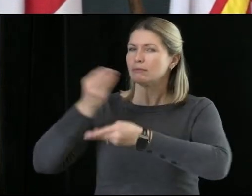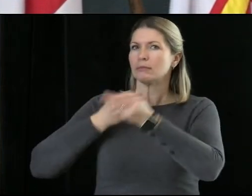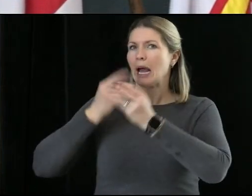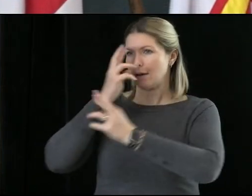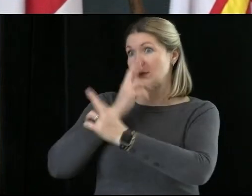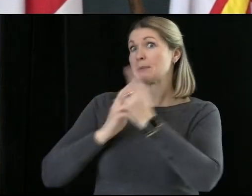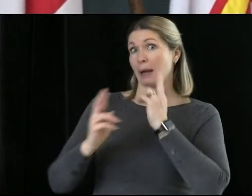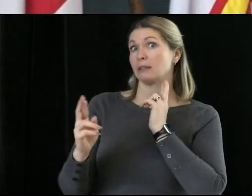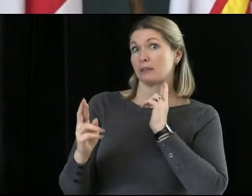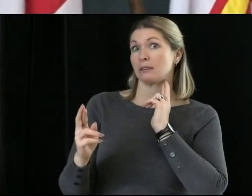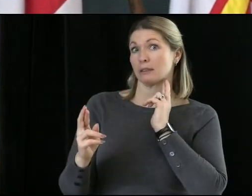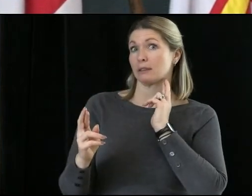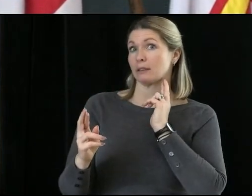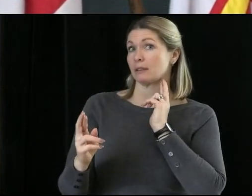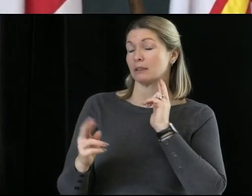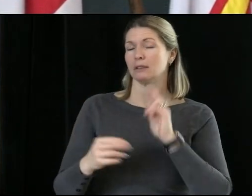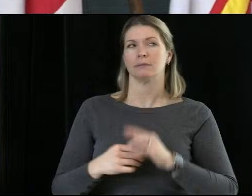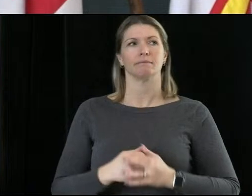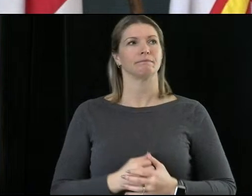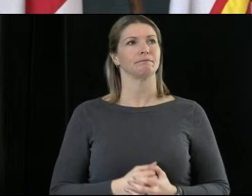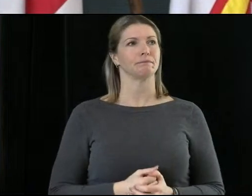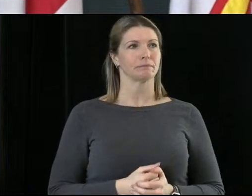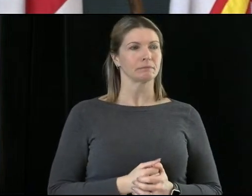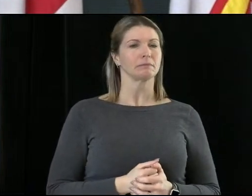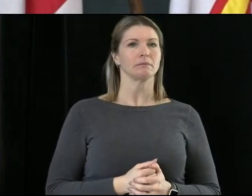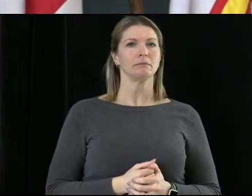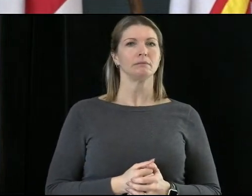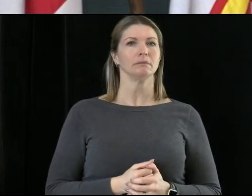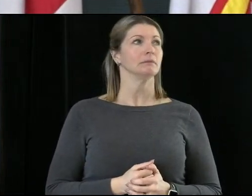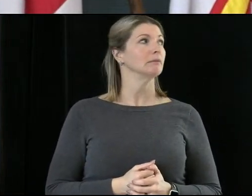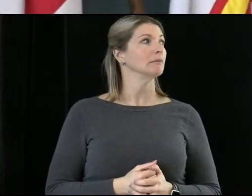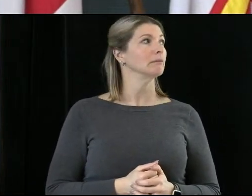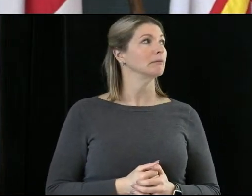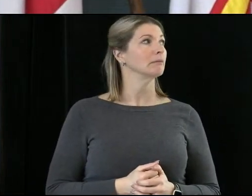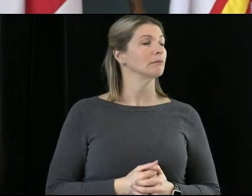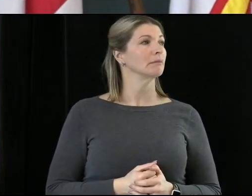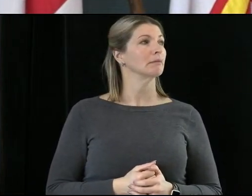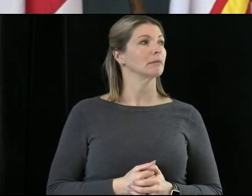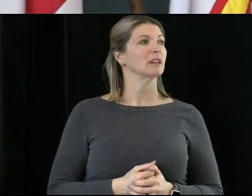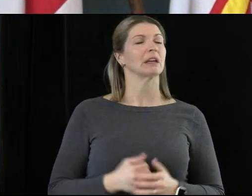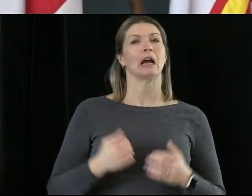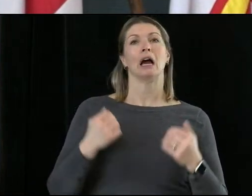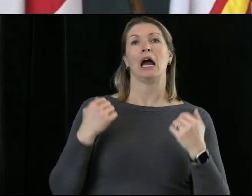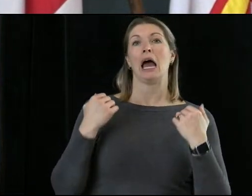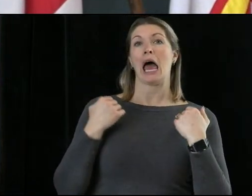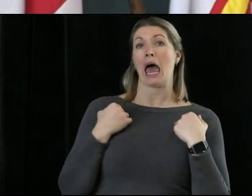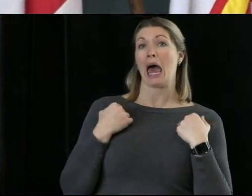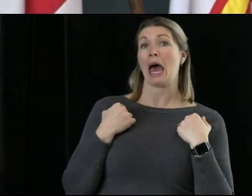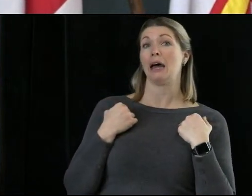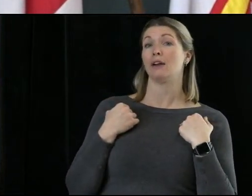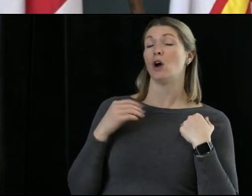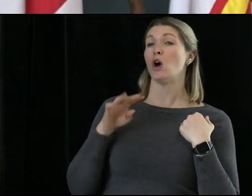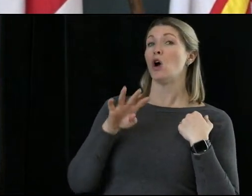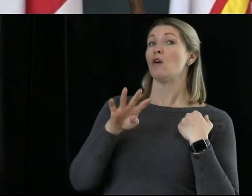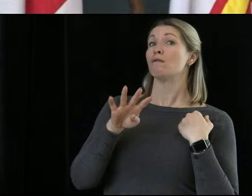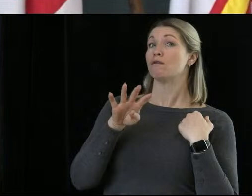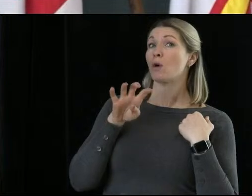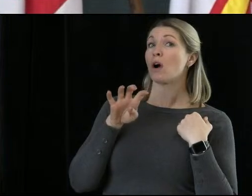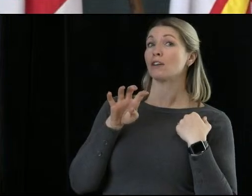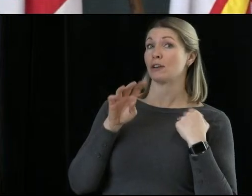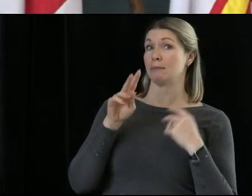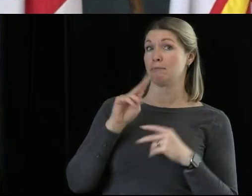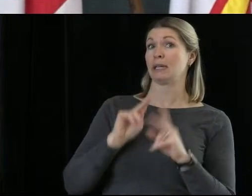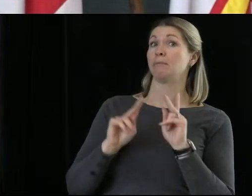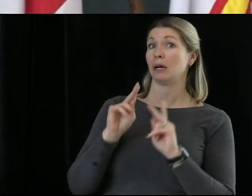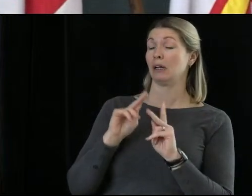police response and the support they gave to our family. We had 400 unique searchers. People, most of